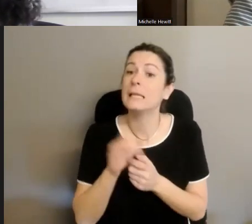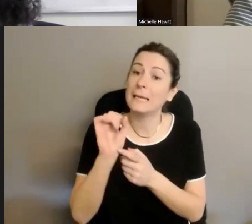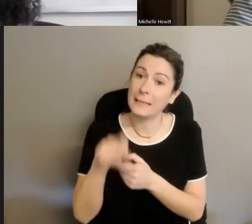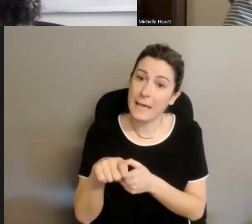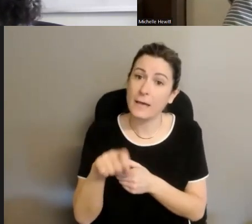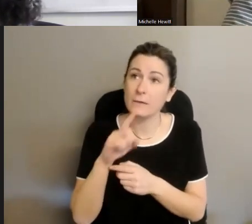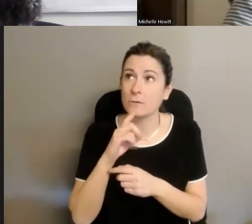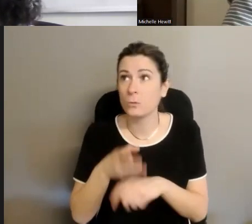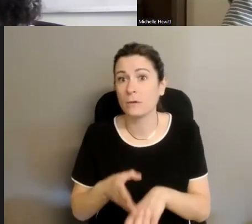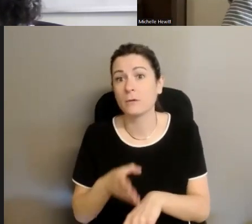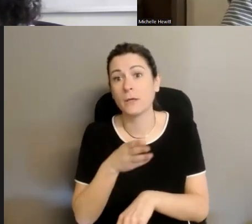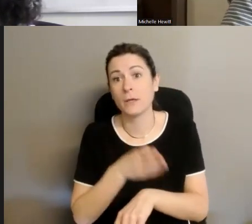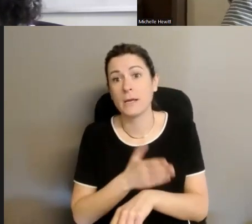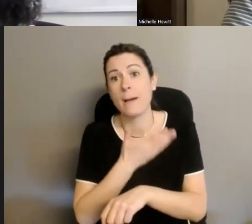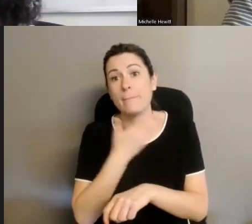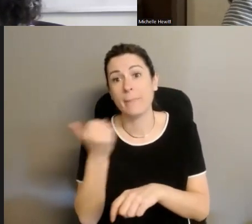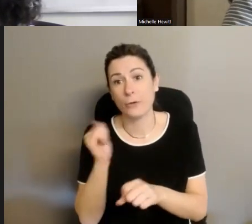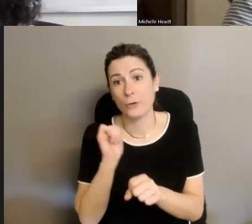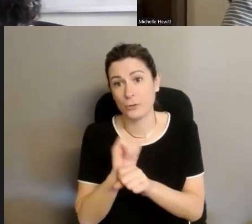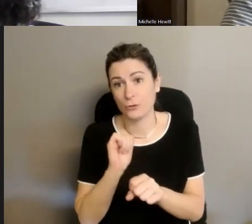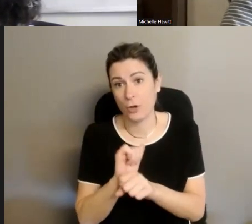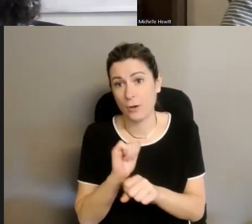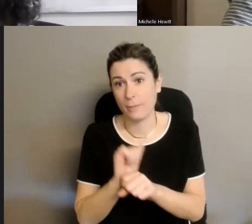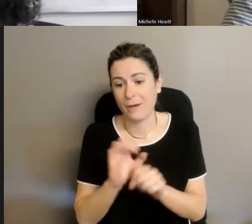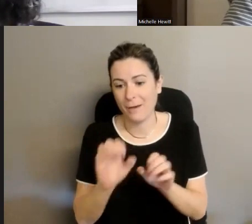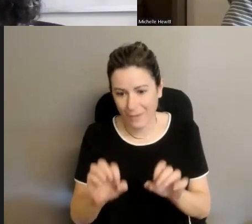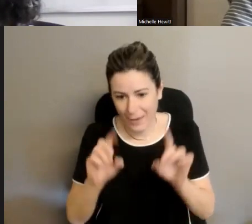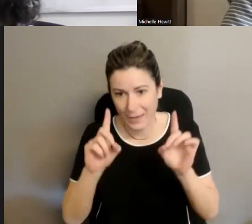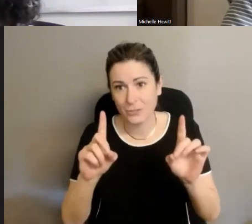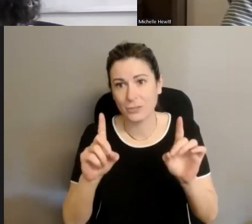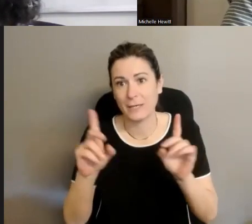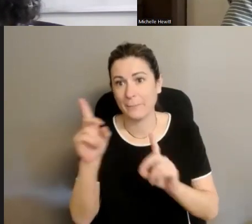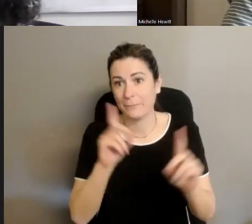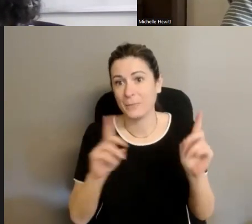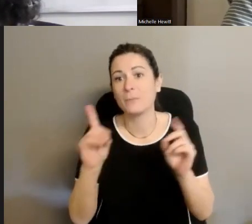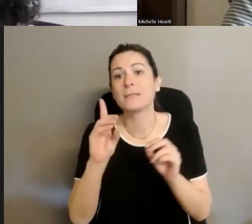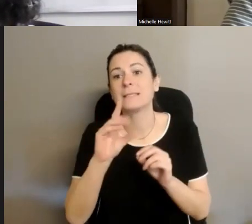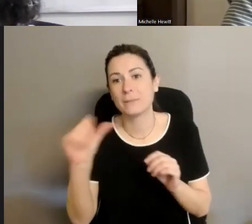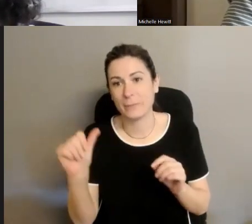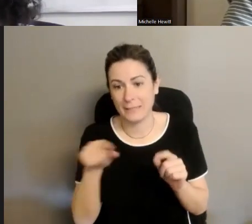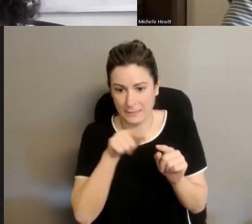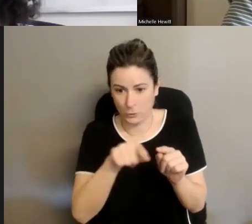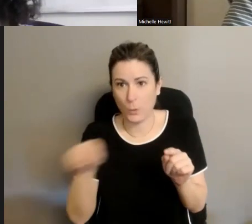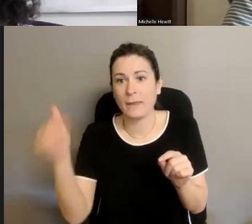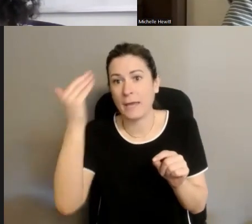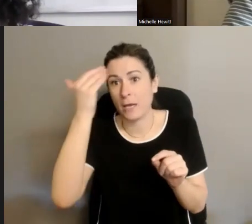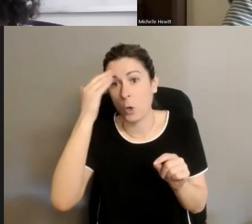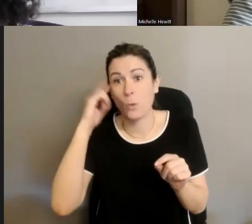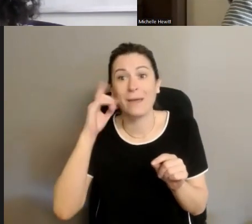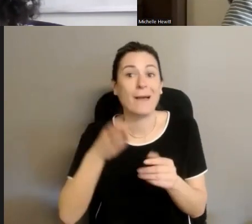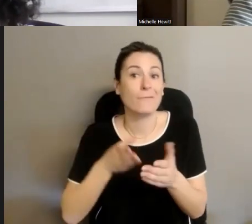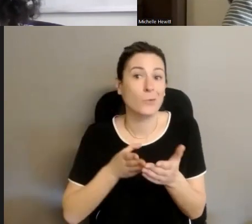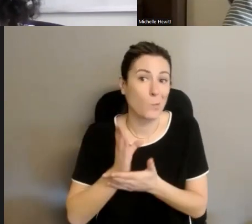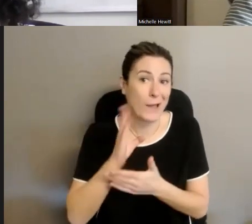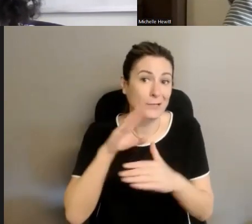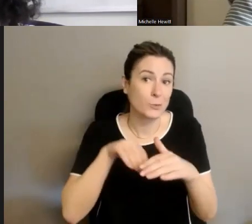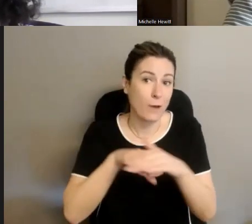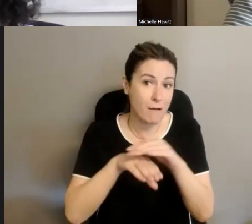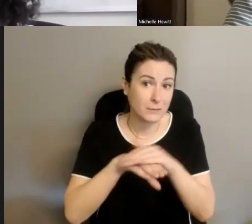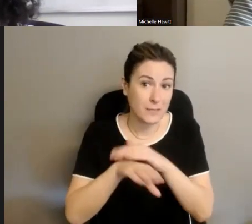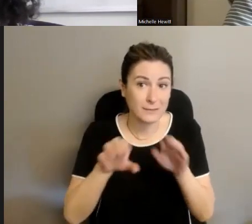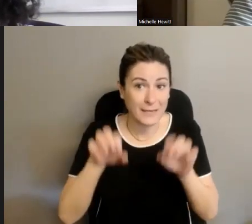educating people with disabilities, in allowing them to have better access to education, in that creating,